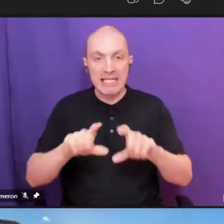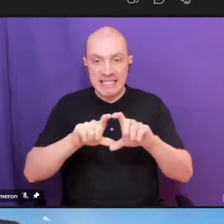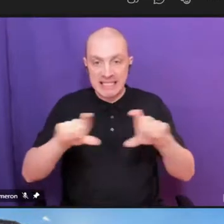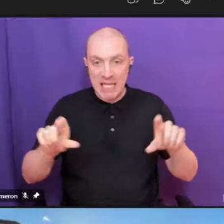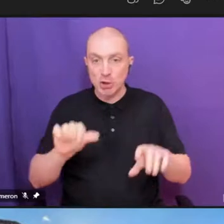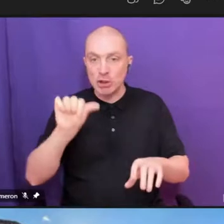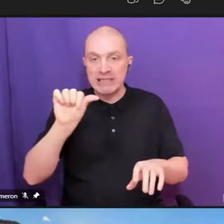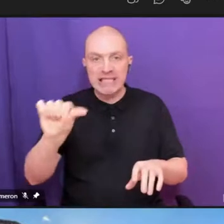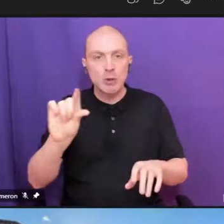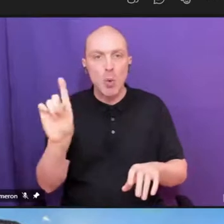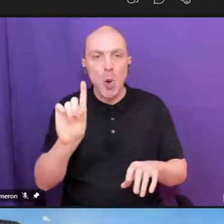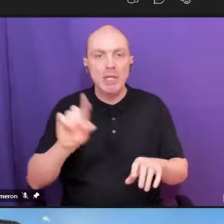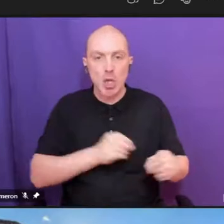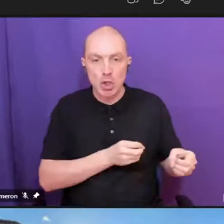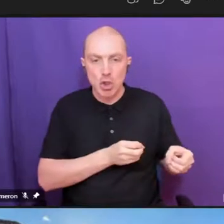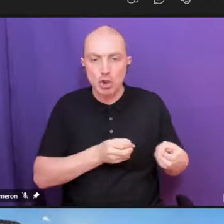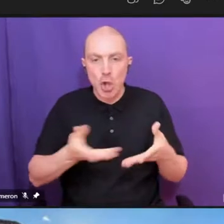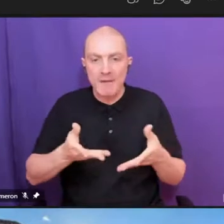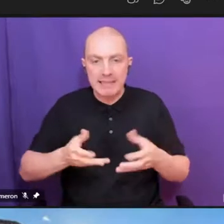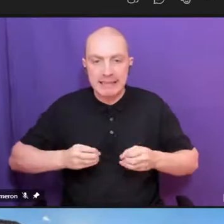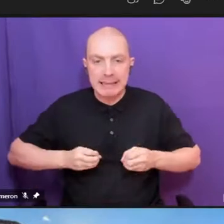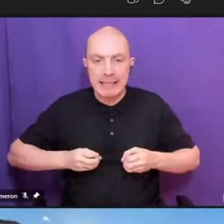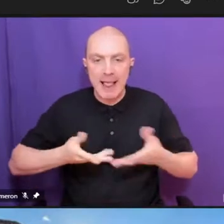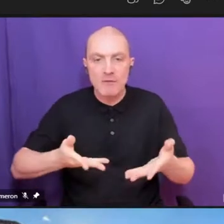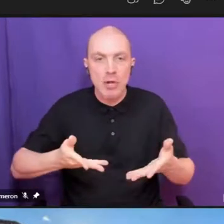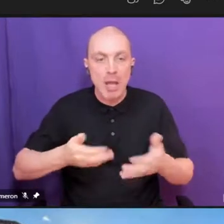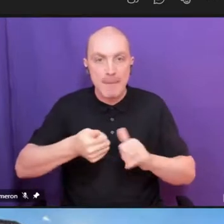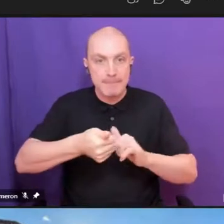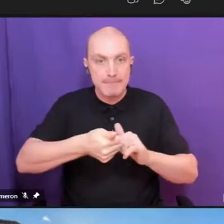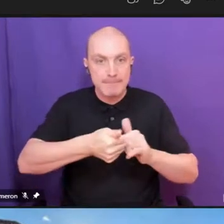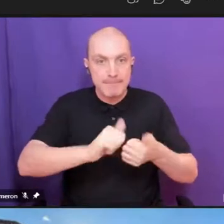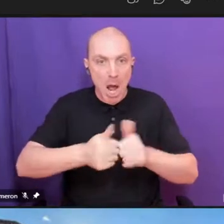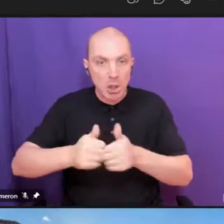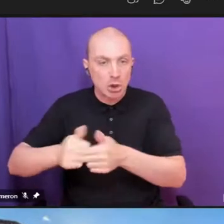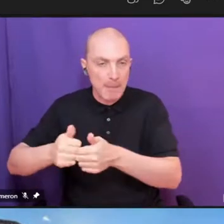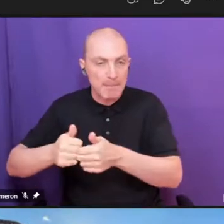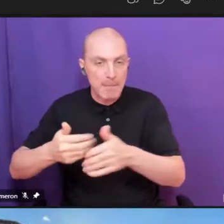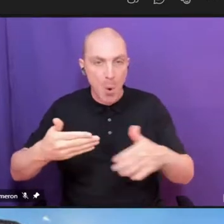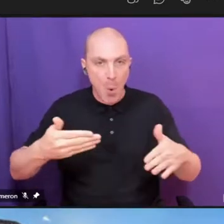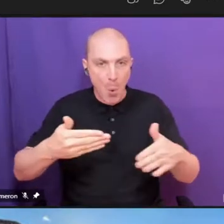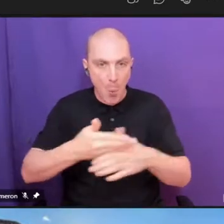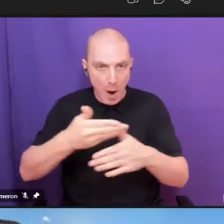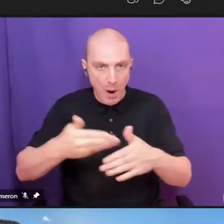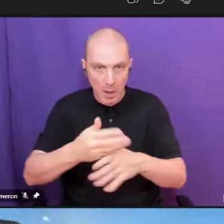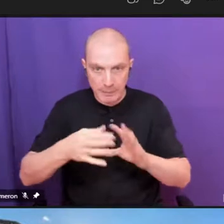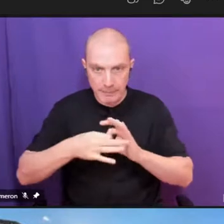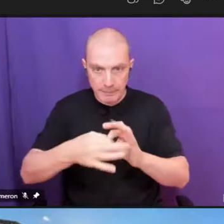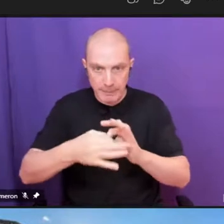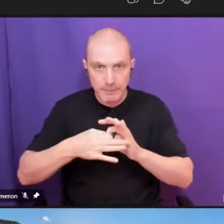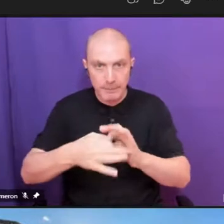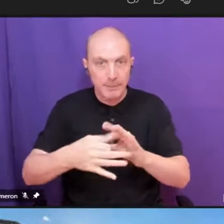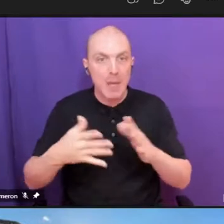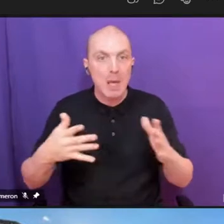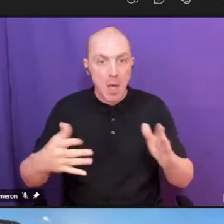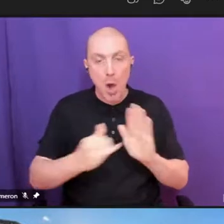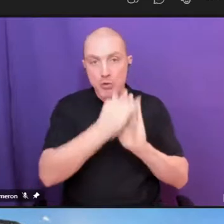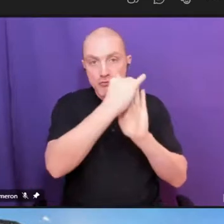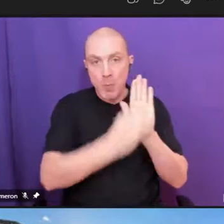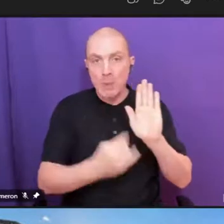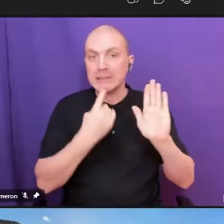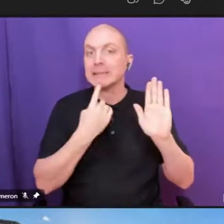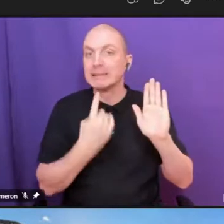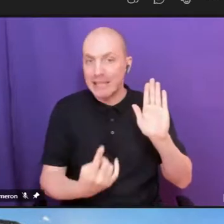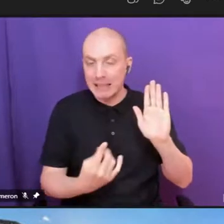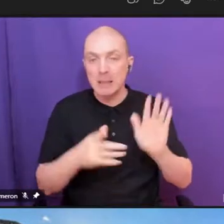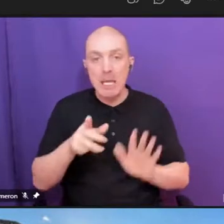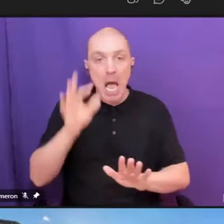delivery and partnership working, and again, some highlights, if you like. The report comments that councils were agile